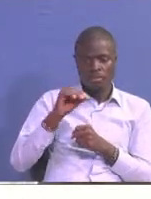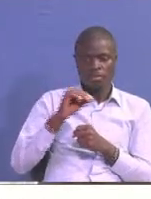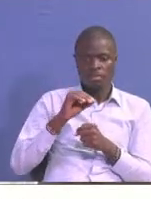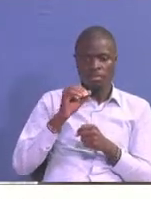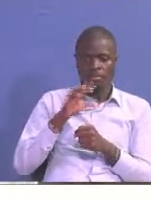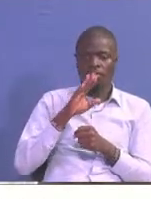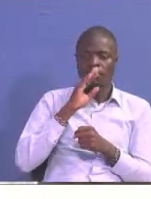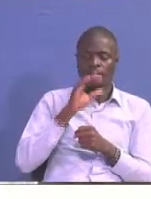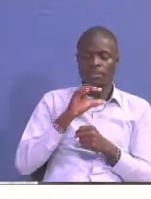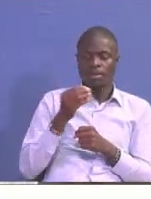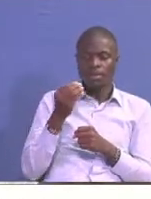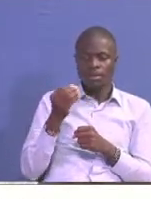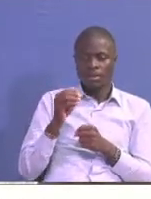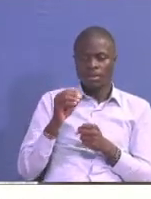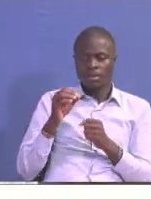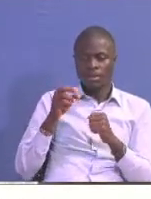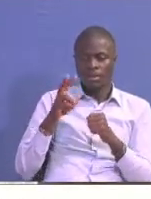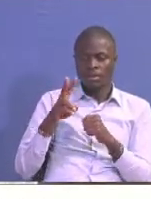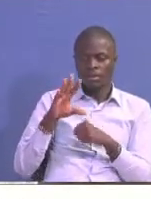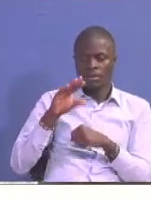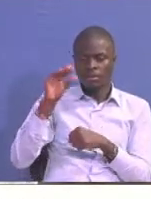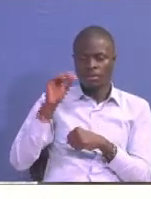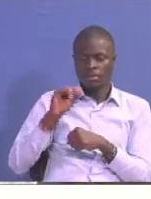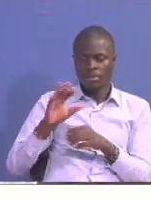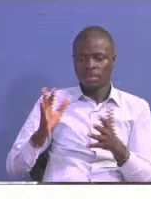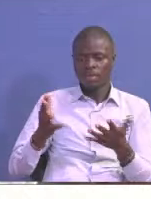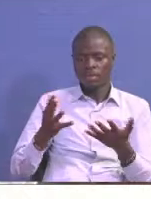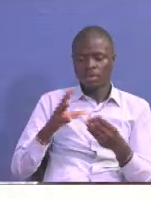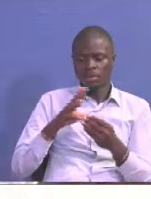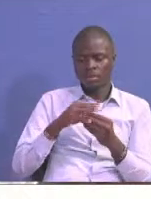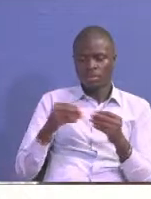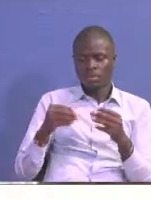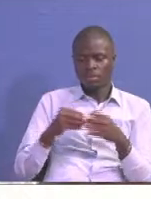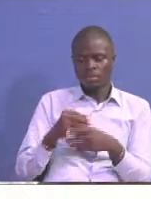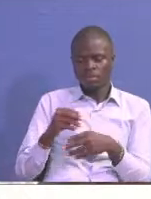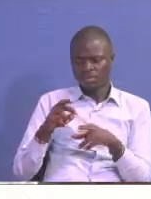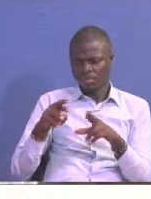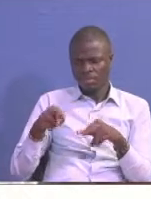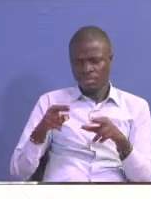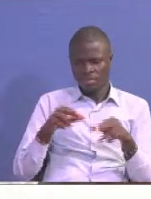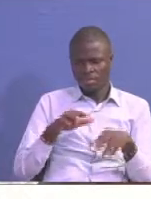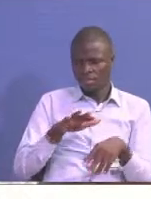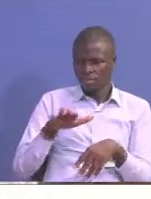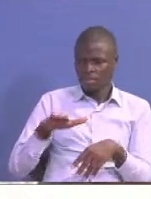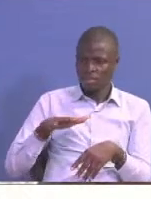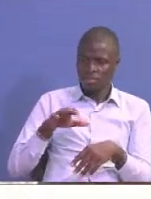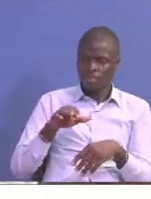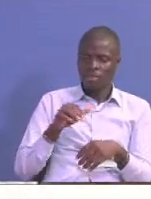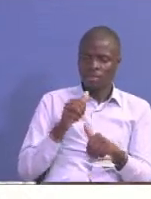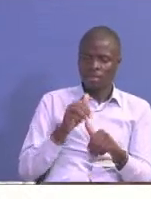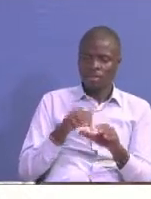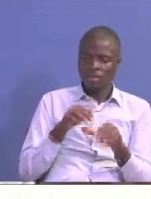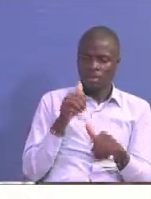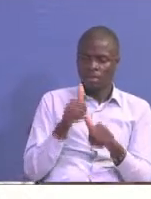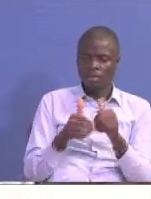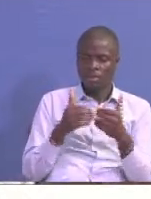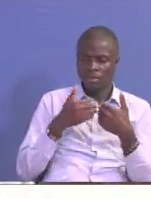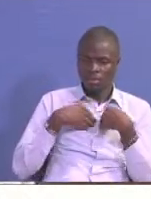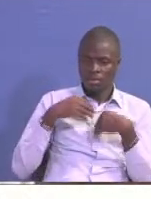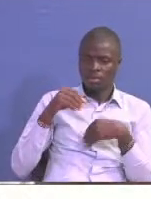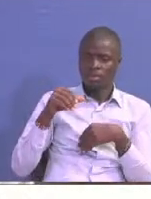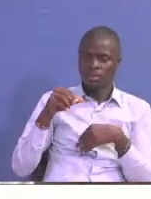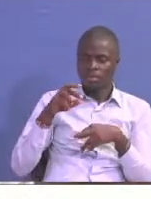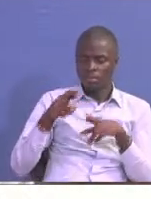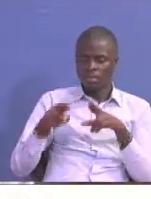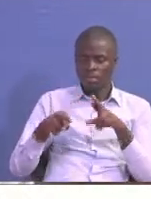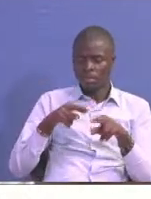than 2%. So how are we going to create a research situation in which we have quality research